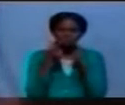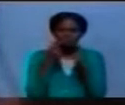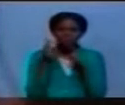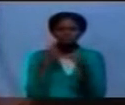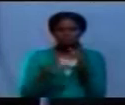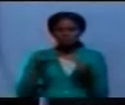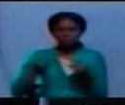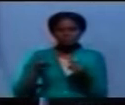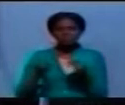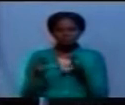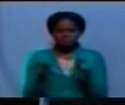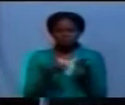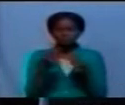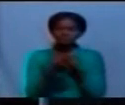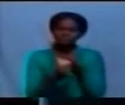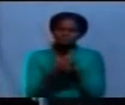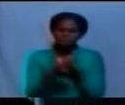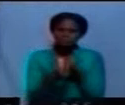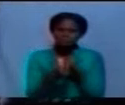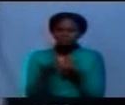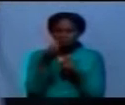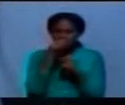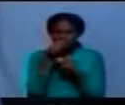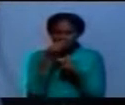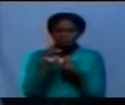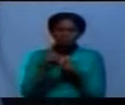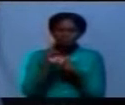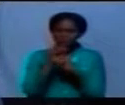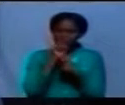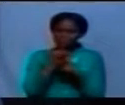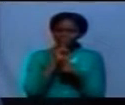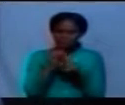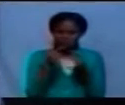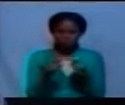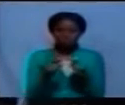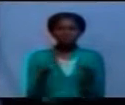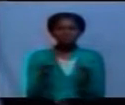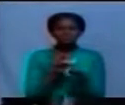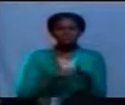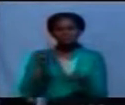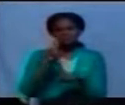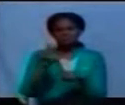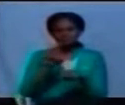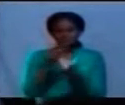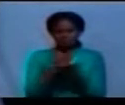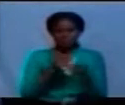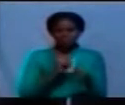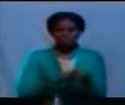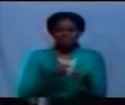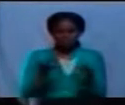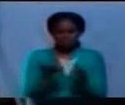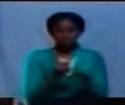to do to save. Consumption is spending. And we spend sometimes on impulse,